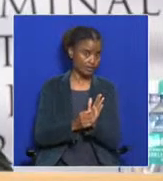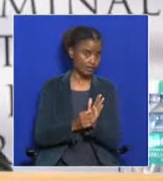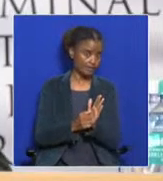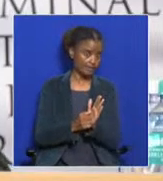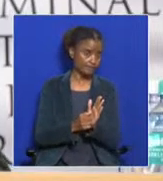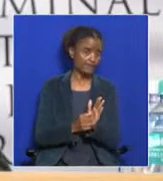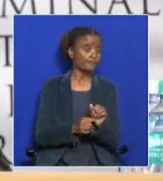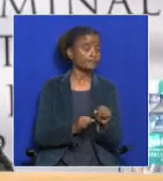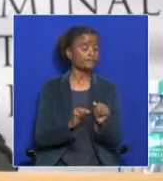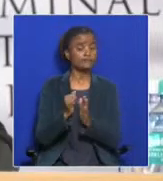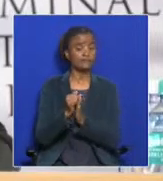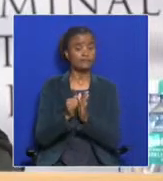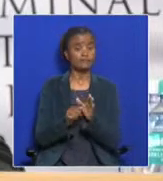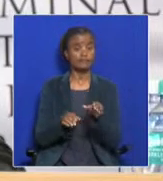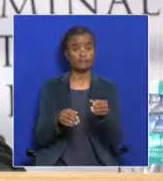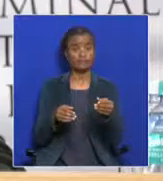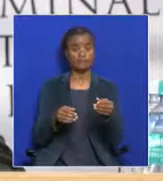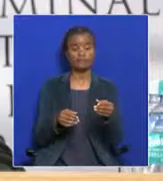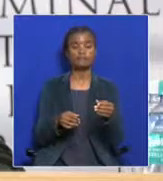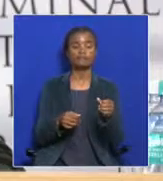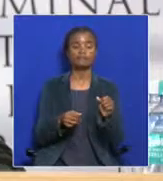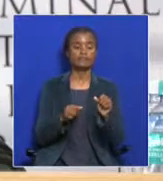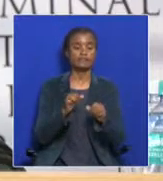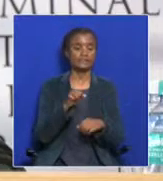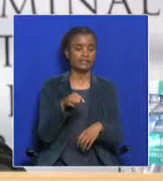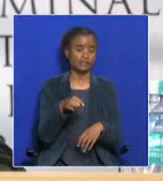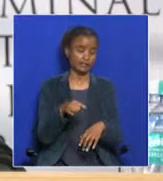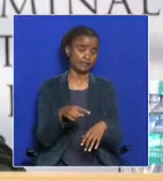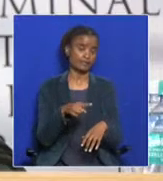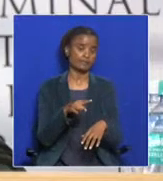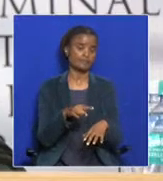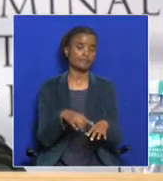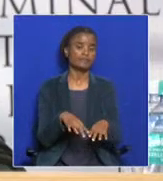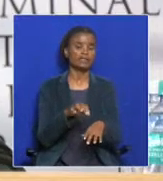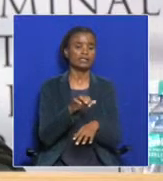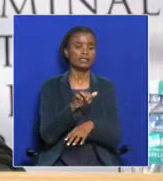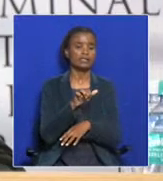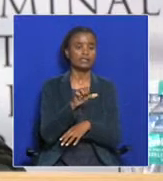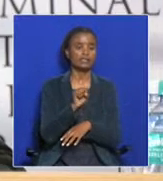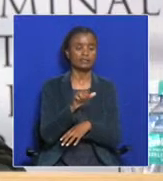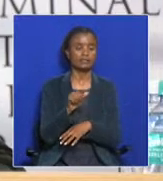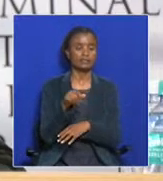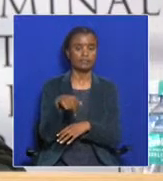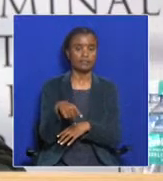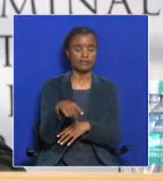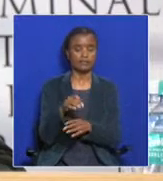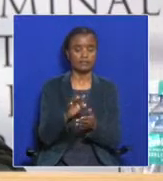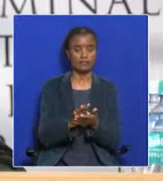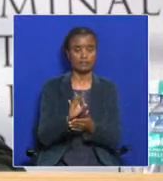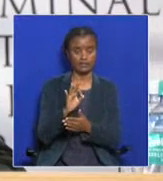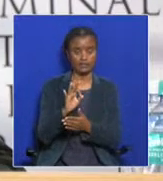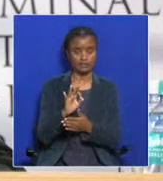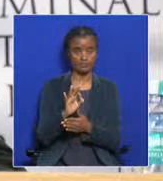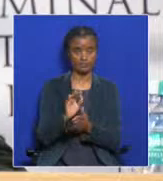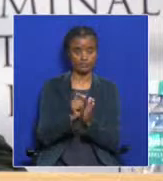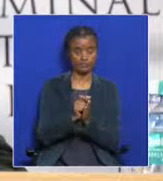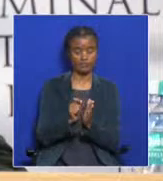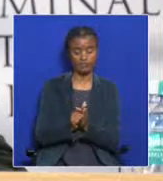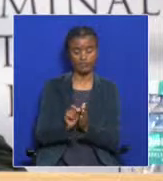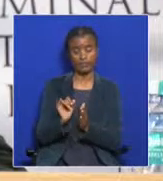statement bundle. Takes us to our SAP, yes. SAP 13 entry. The Isipingo one. Isipingo, that's correct.